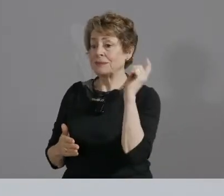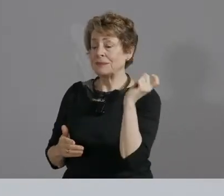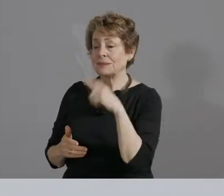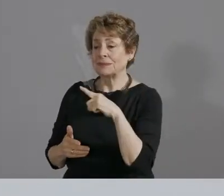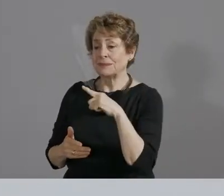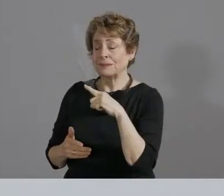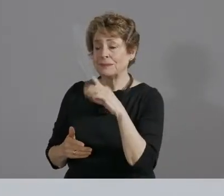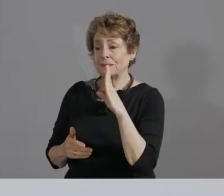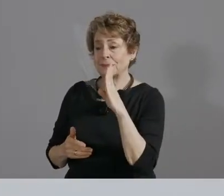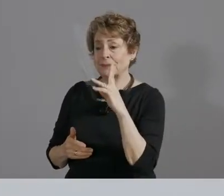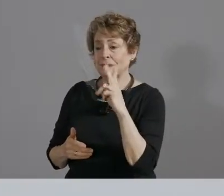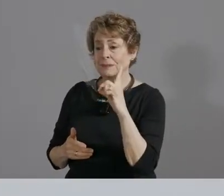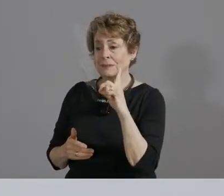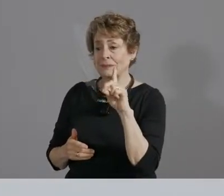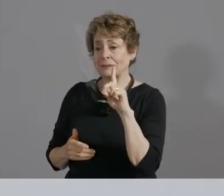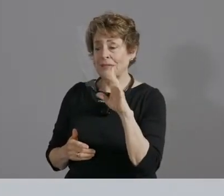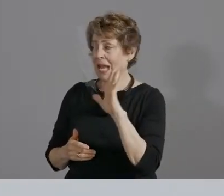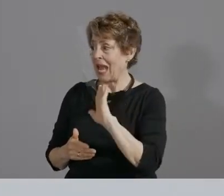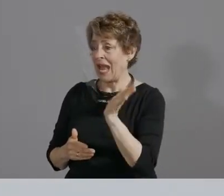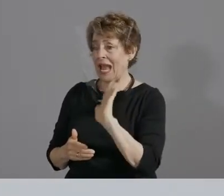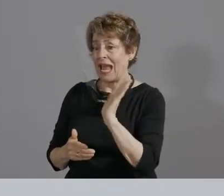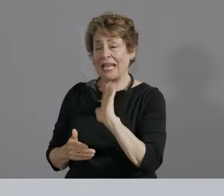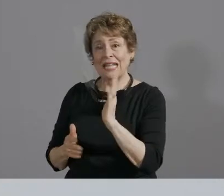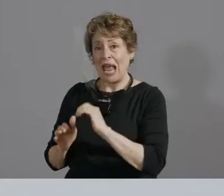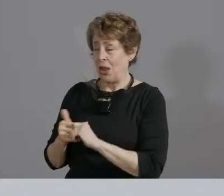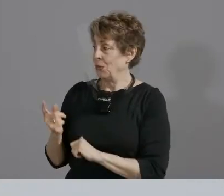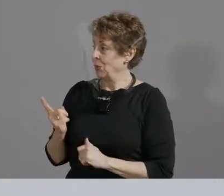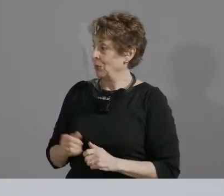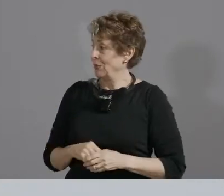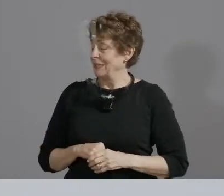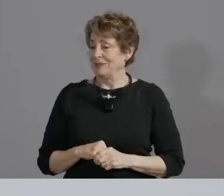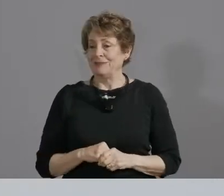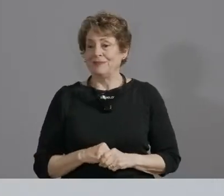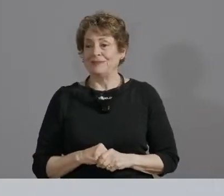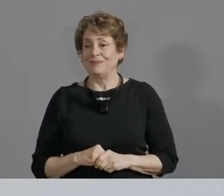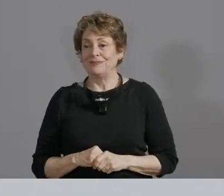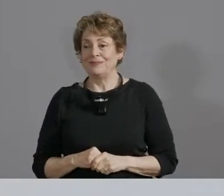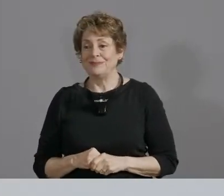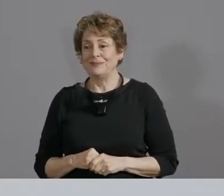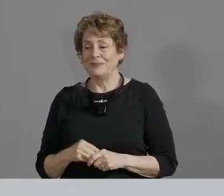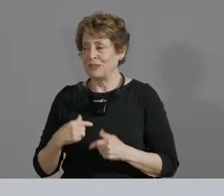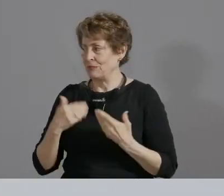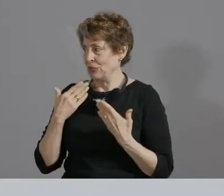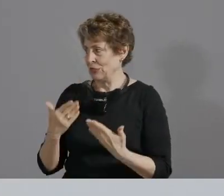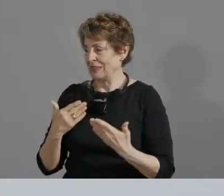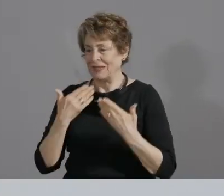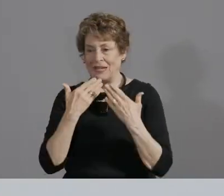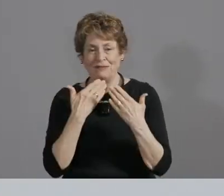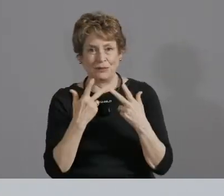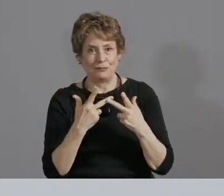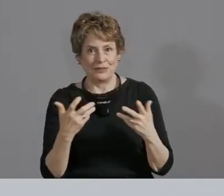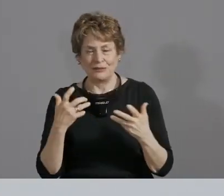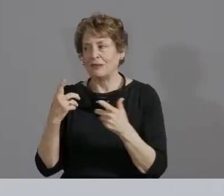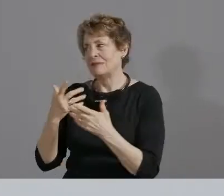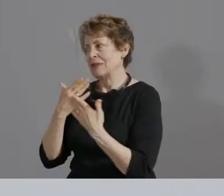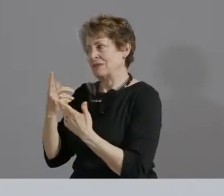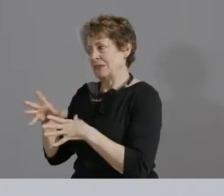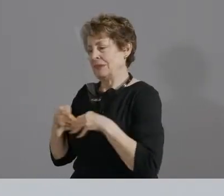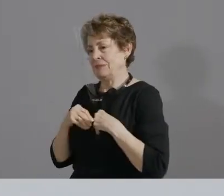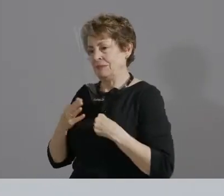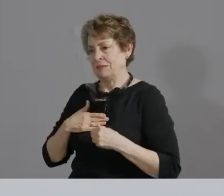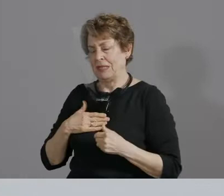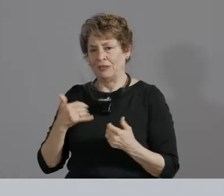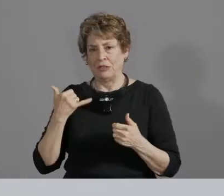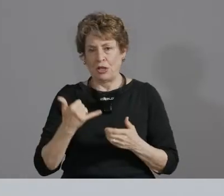Hello there. How are you? I'm good. How are you today? I'm doing very well. Thank you very much for taking my question. Yeah. If you look